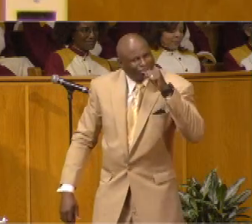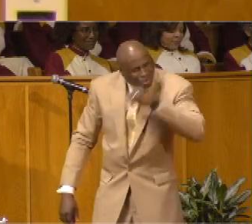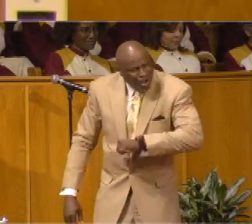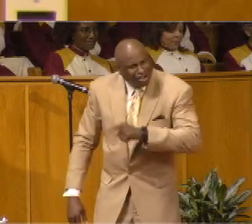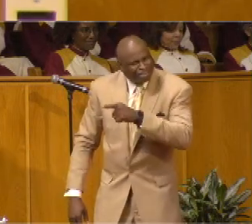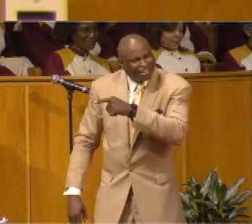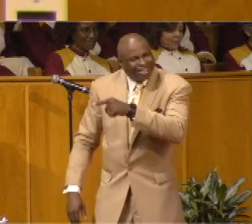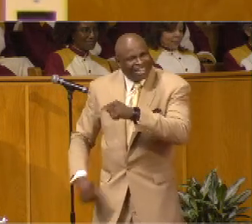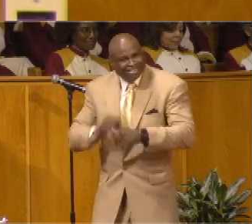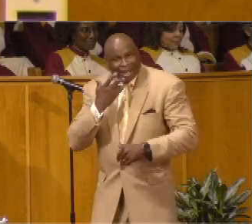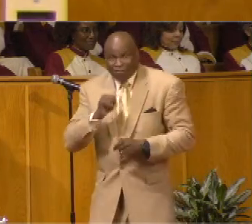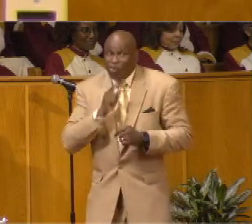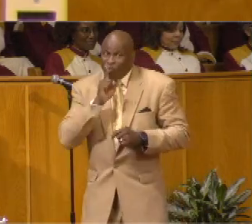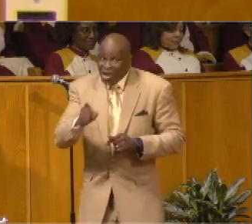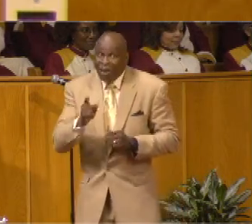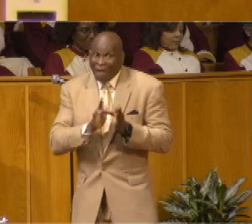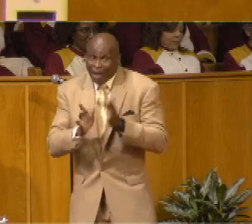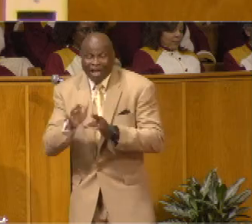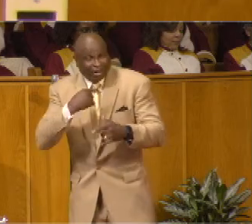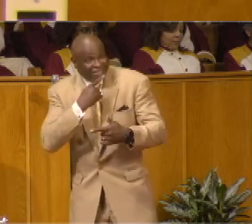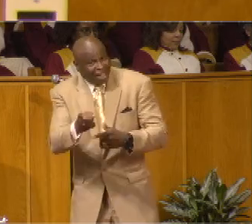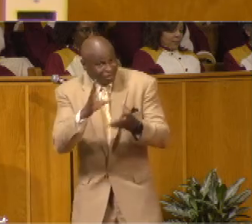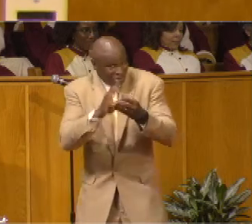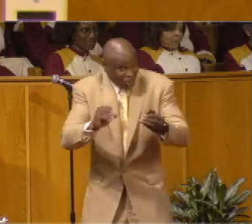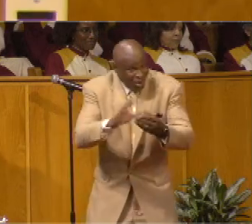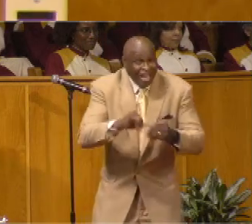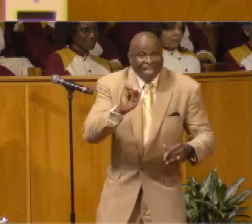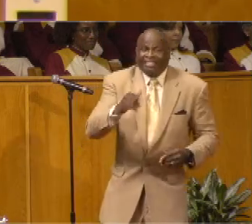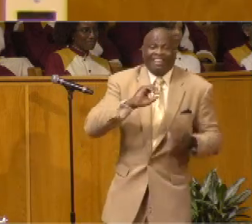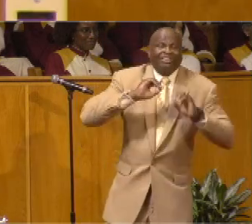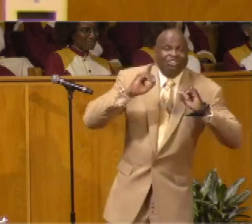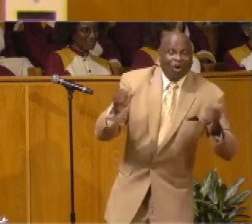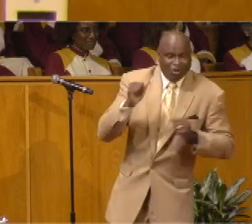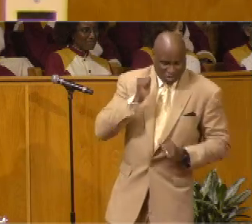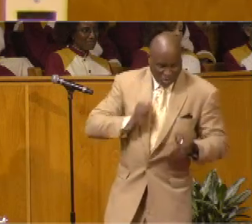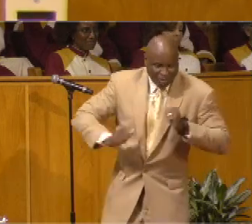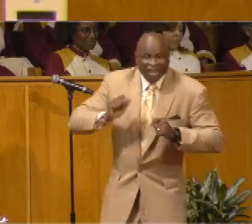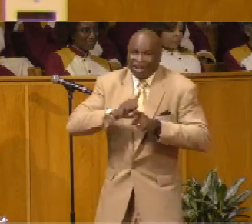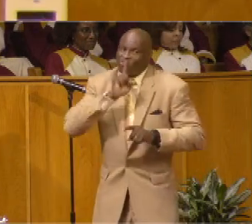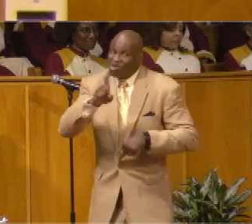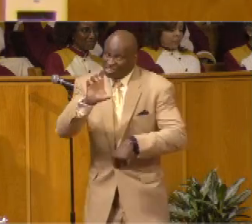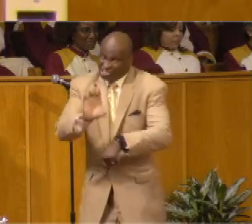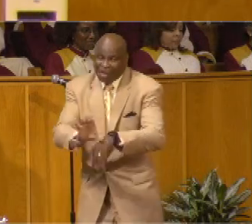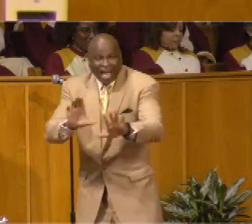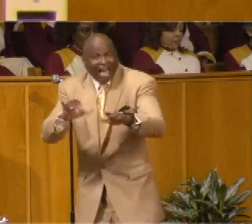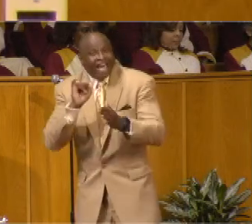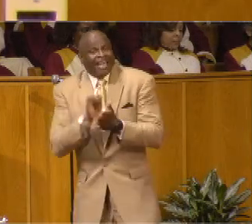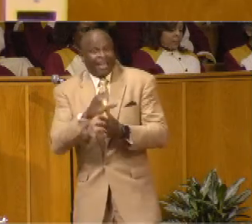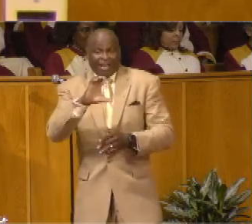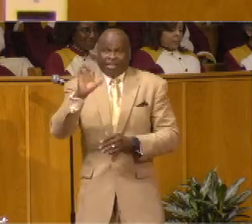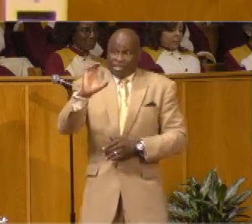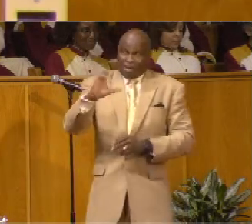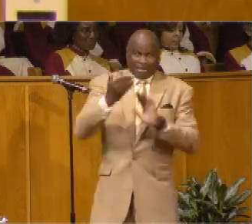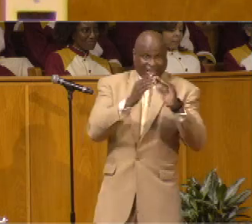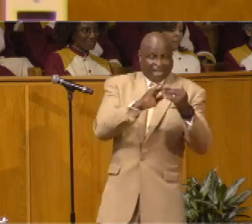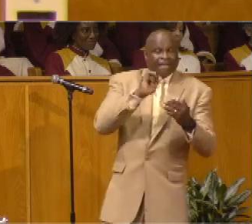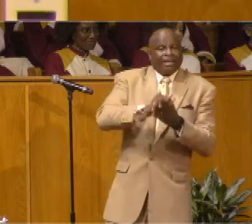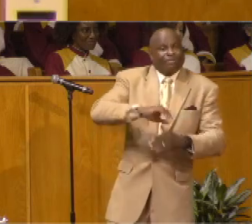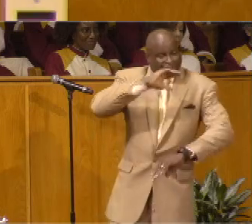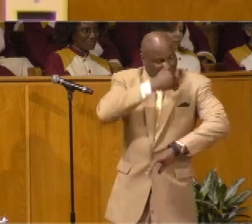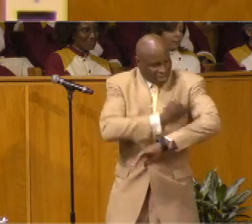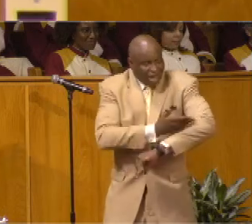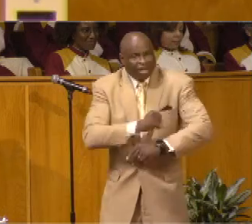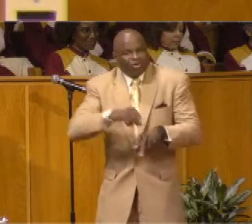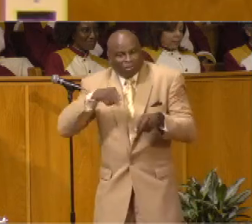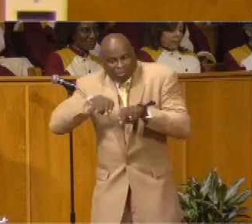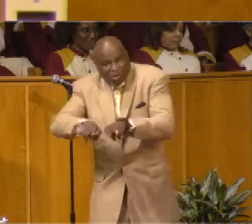Look, ain't nothing like real Bible. I'm trying to tell y'all. Ain't no drama like real church. In Corinth, there was a son who was